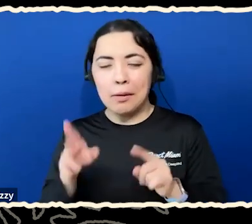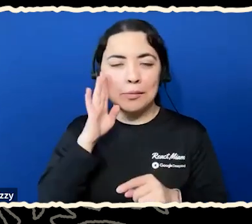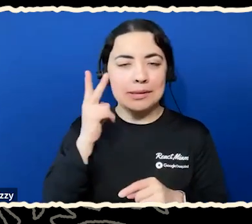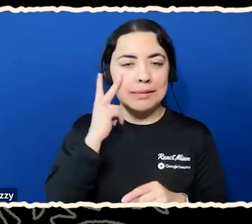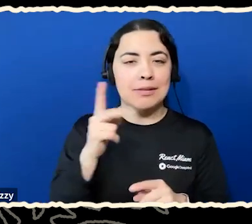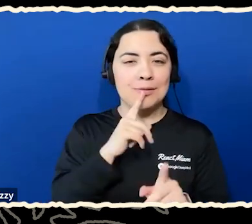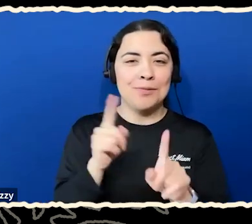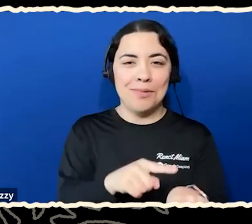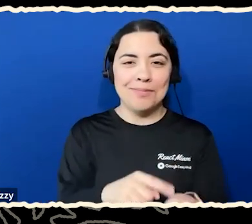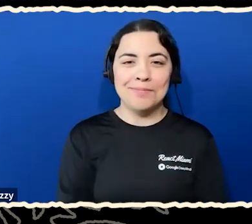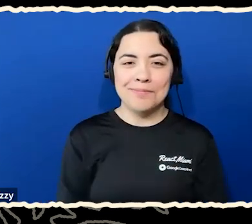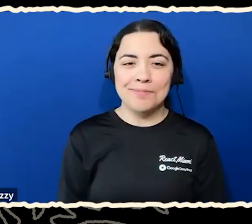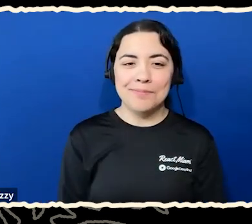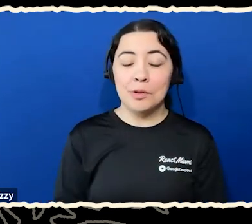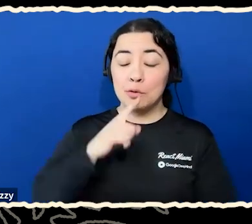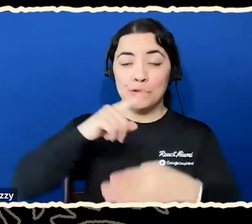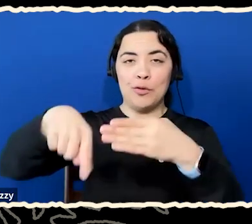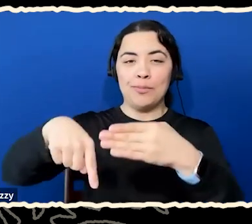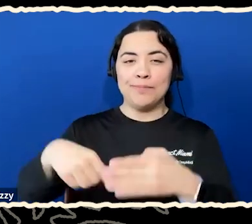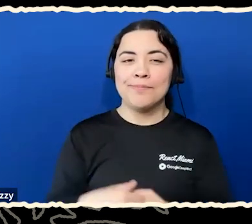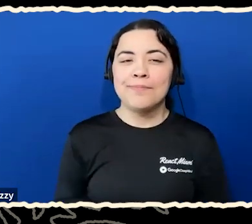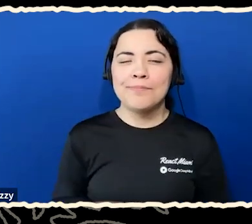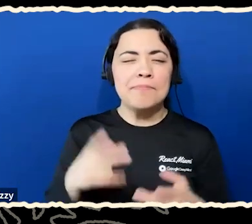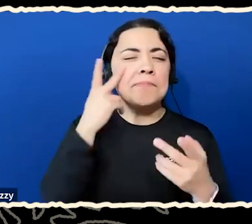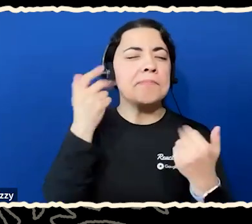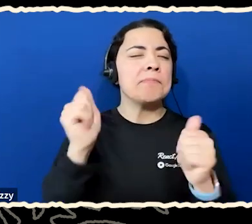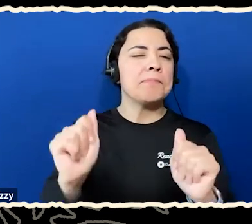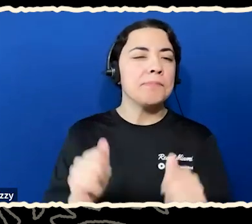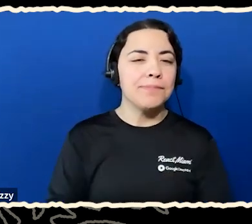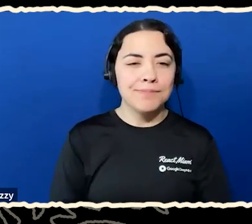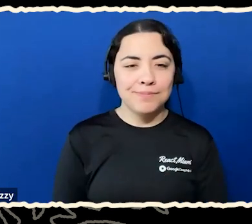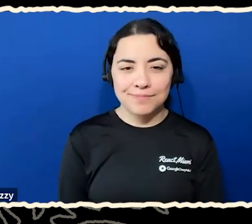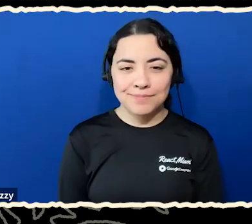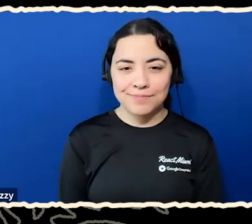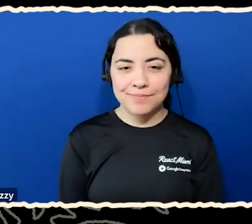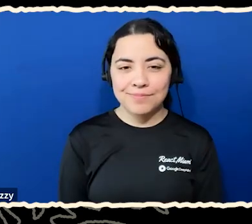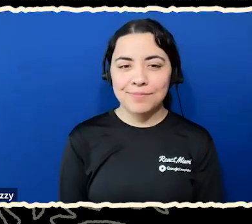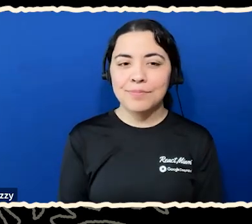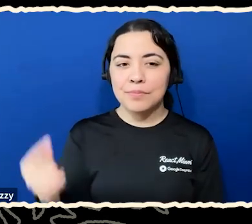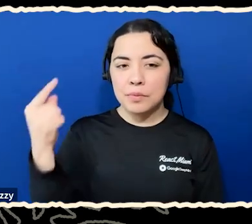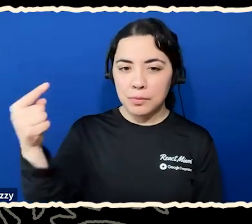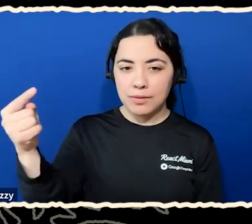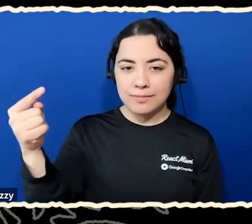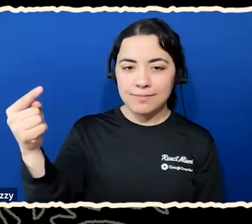result. So let's try. Let's do one.